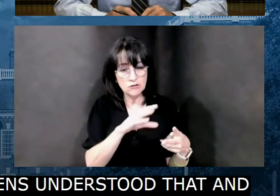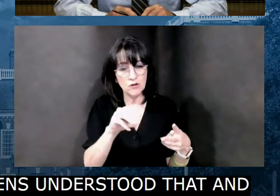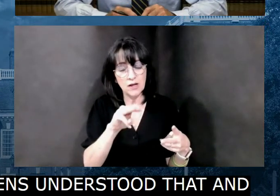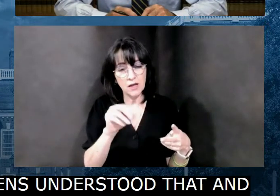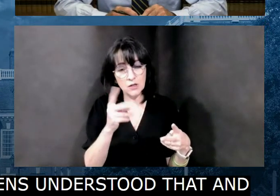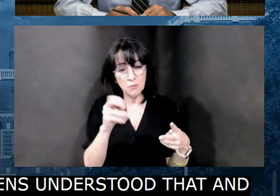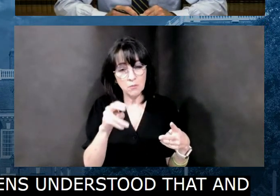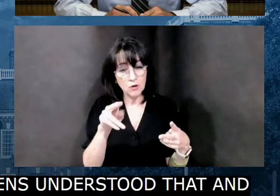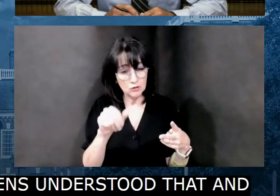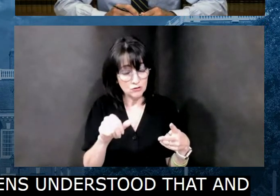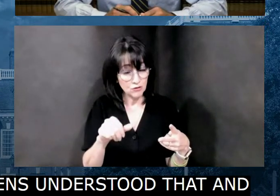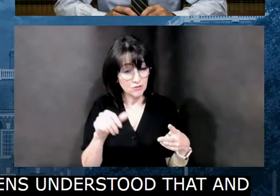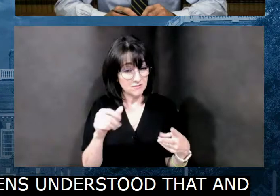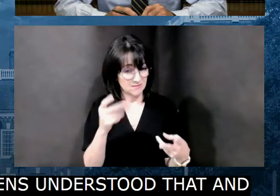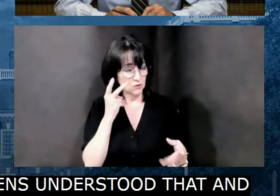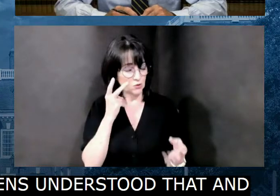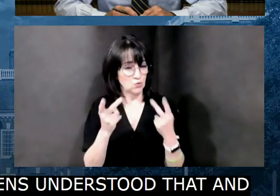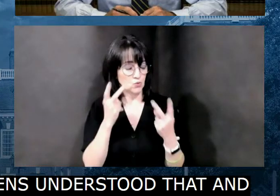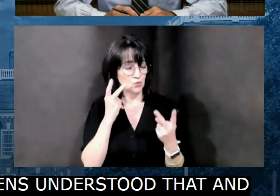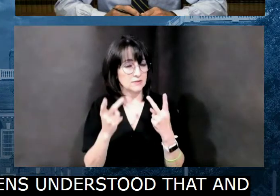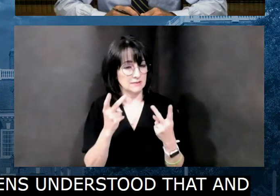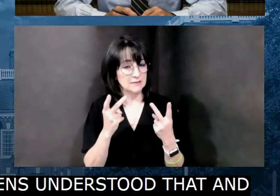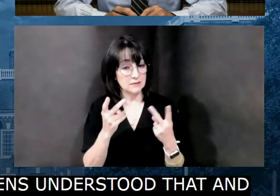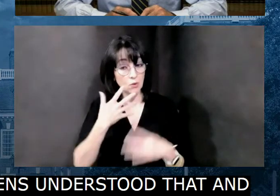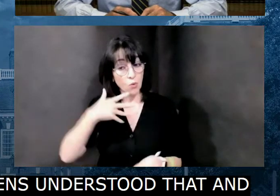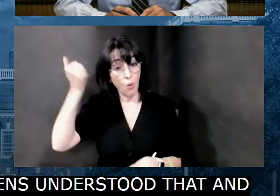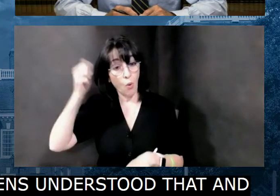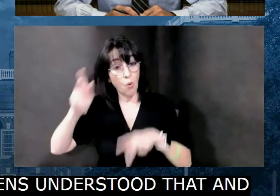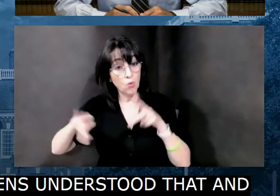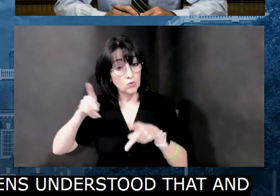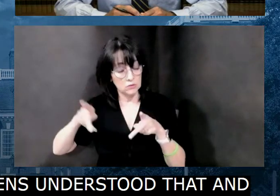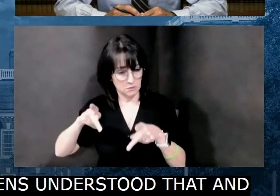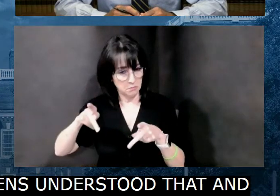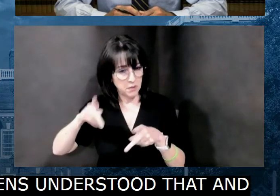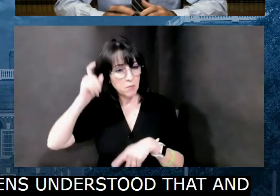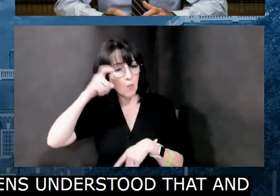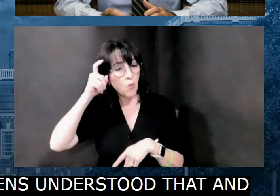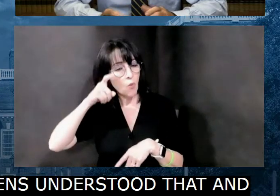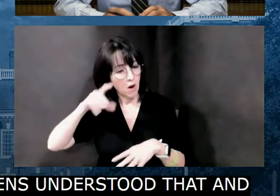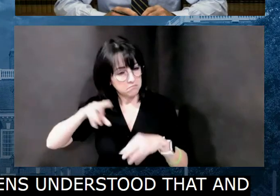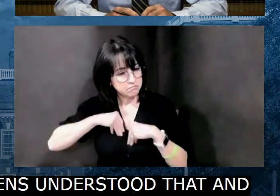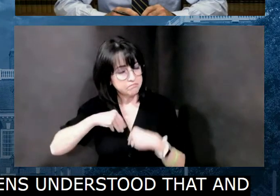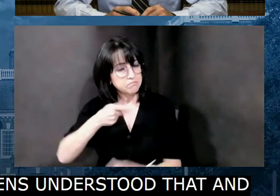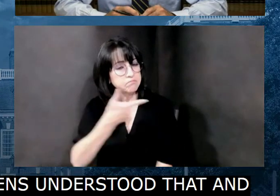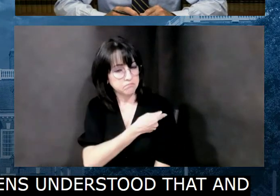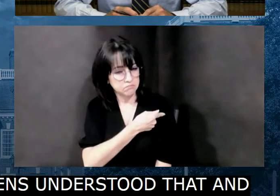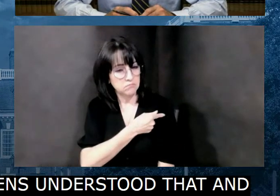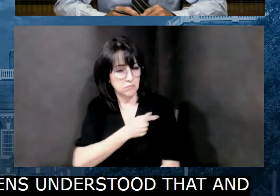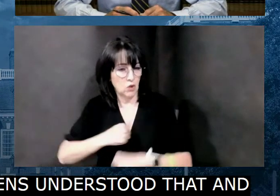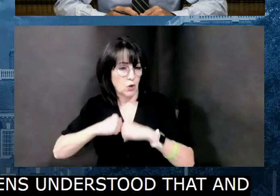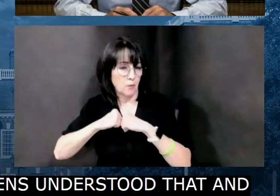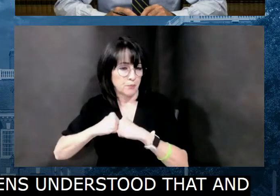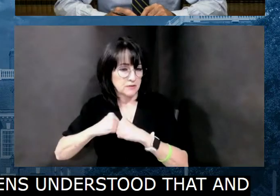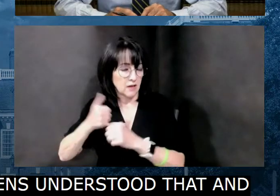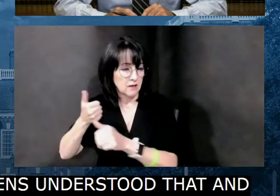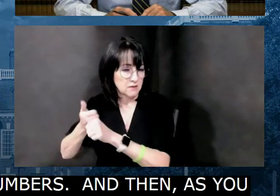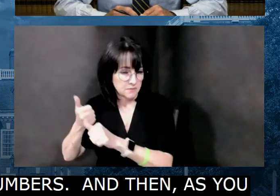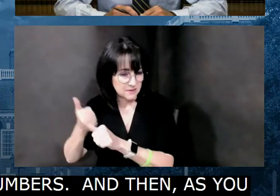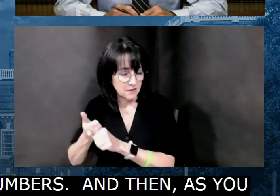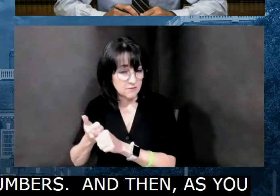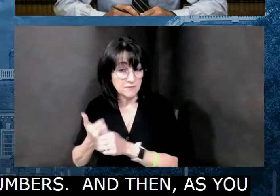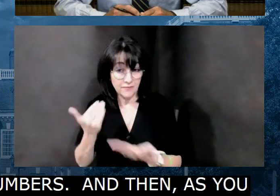vaccination rates until you get to the younger children, teenagers who just recently became eligible and